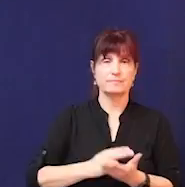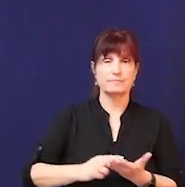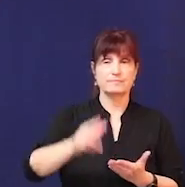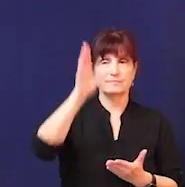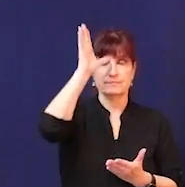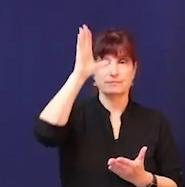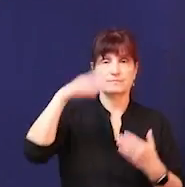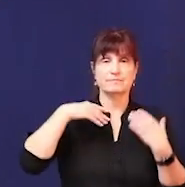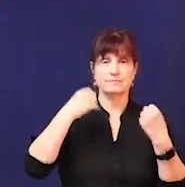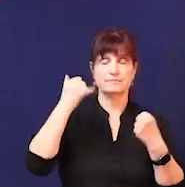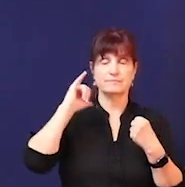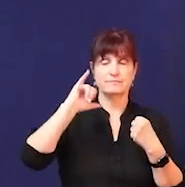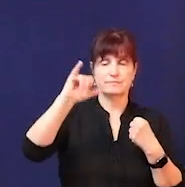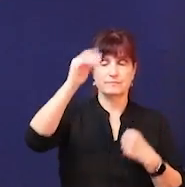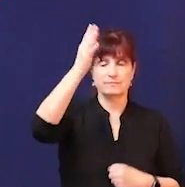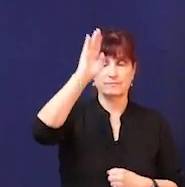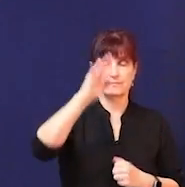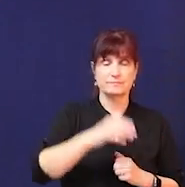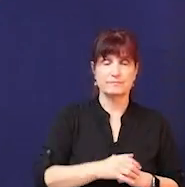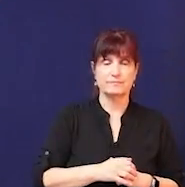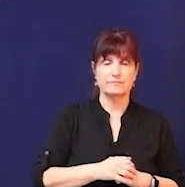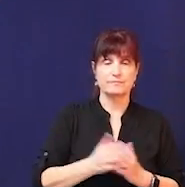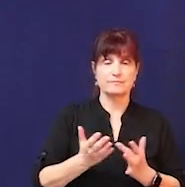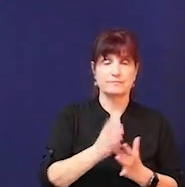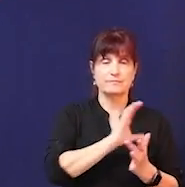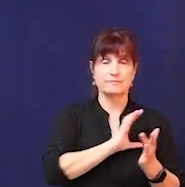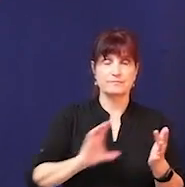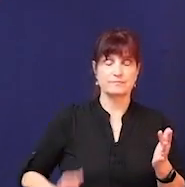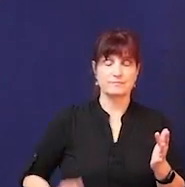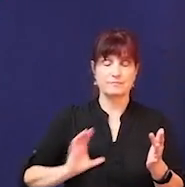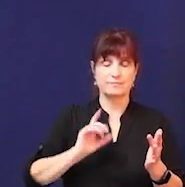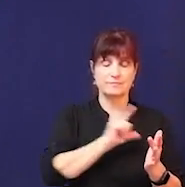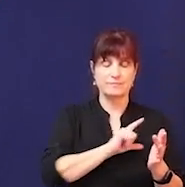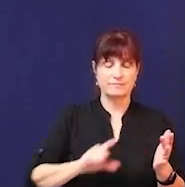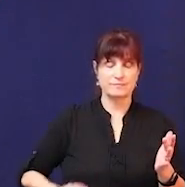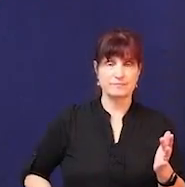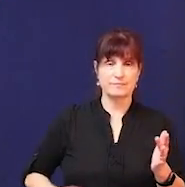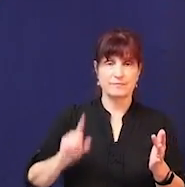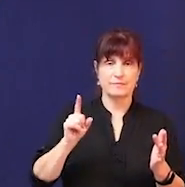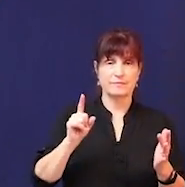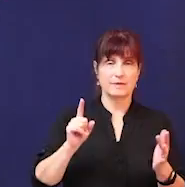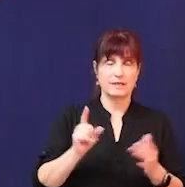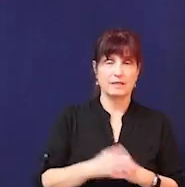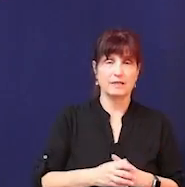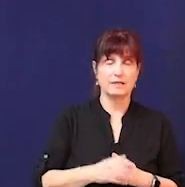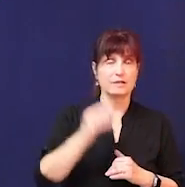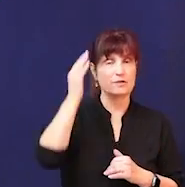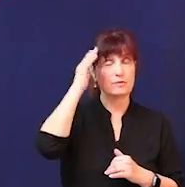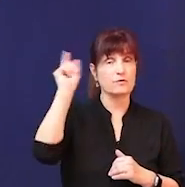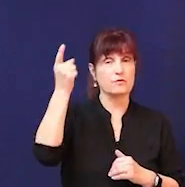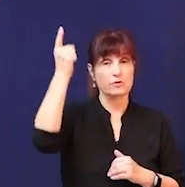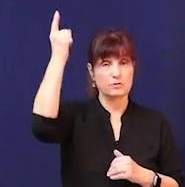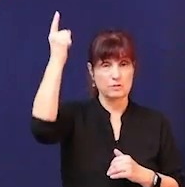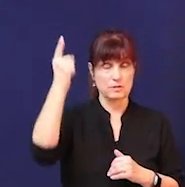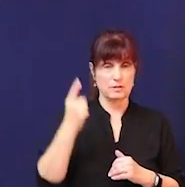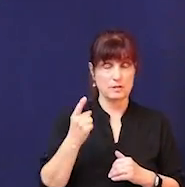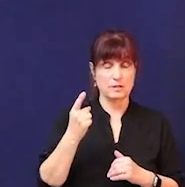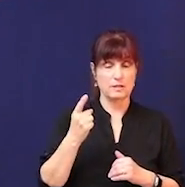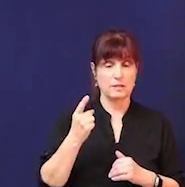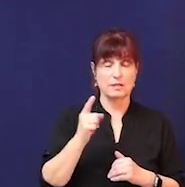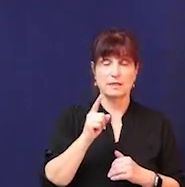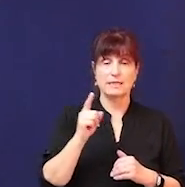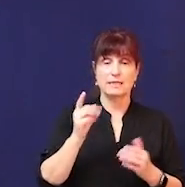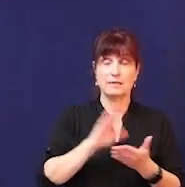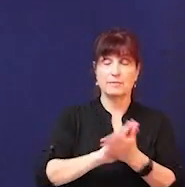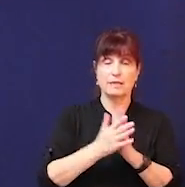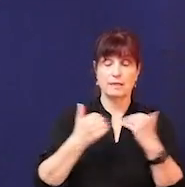Father, Almighty and Eternal God, through Christ our Lord. For He assumed at His first coming the lowliness of human